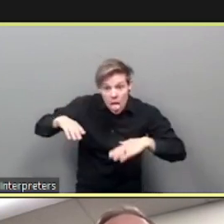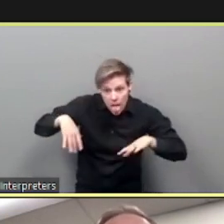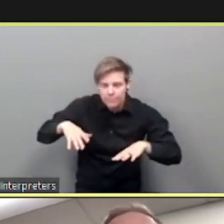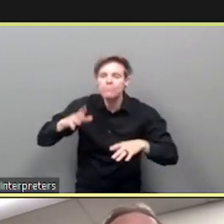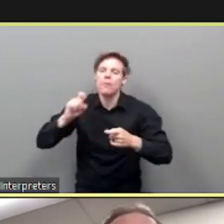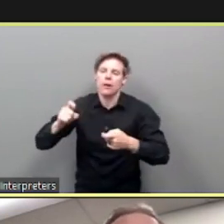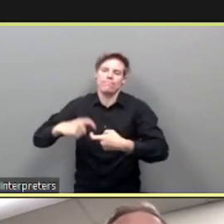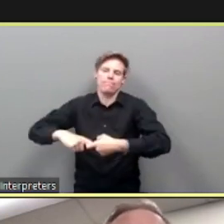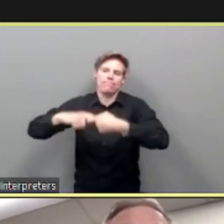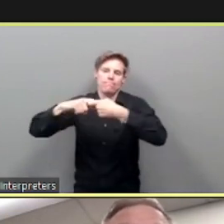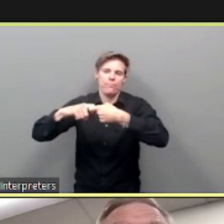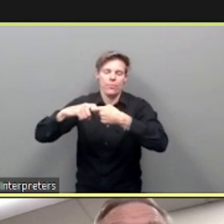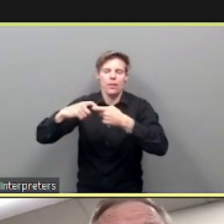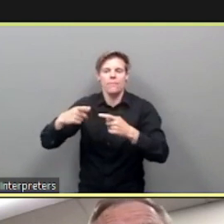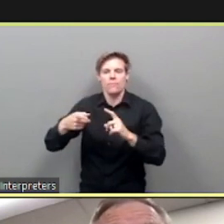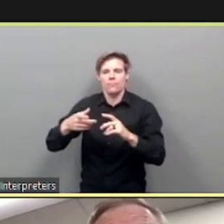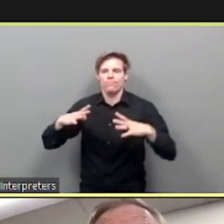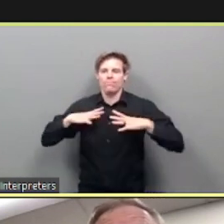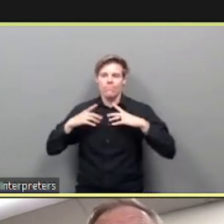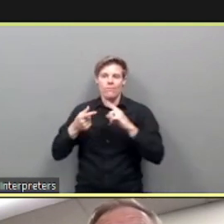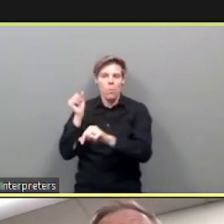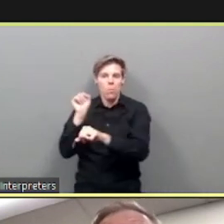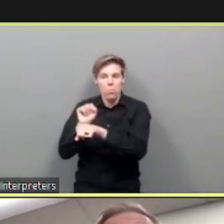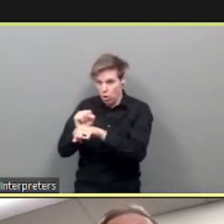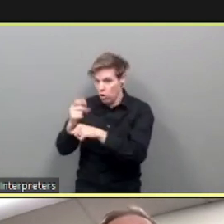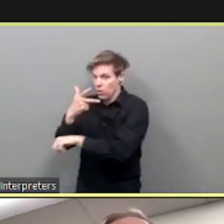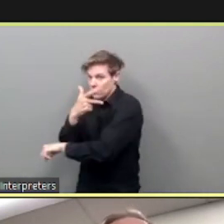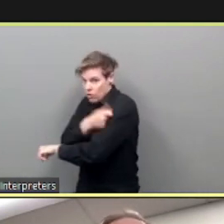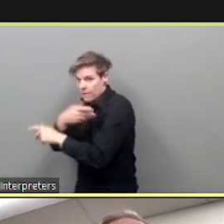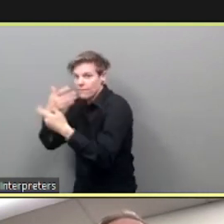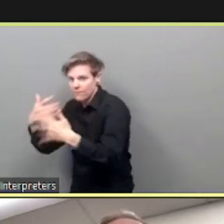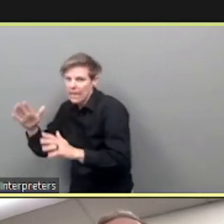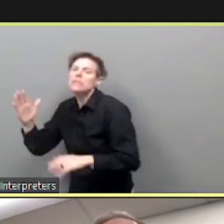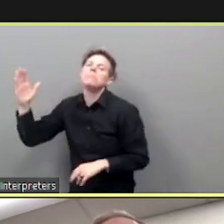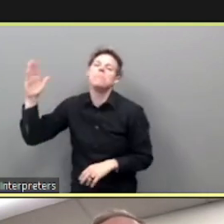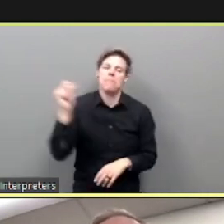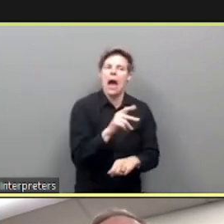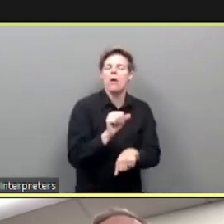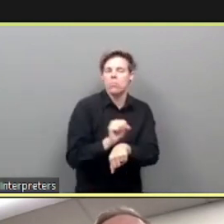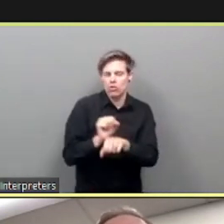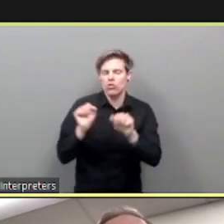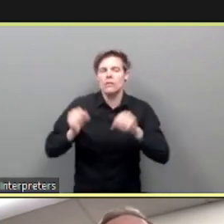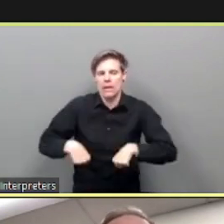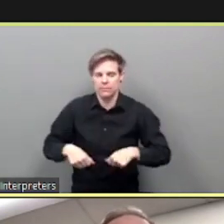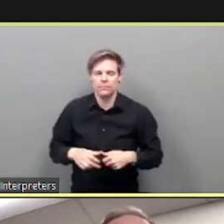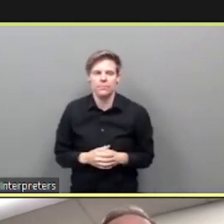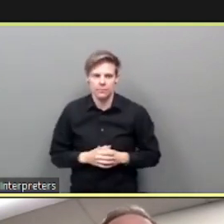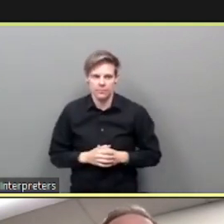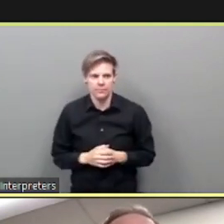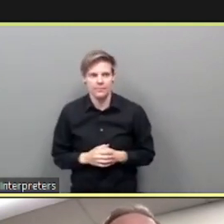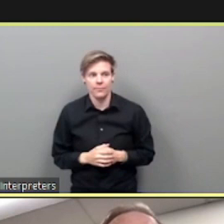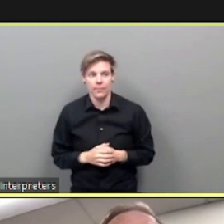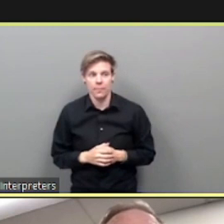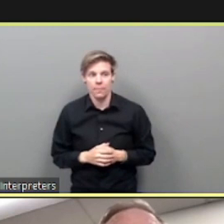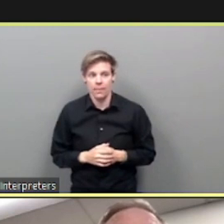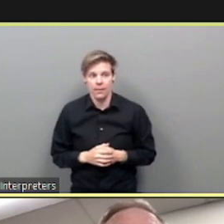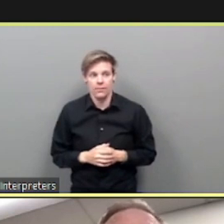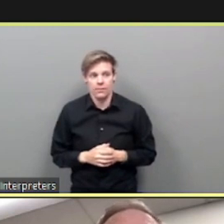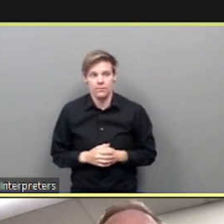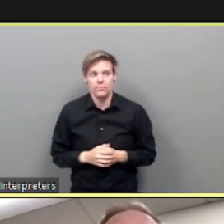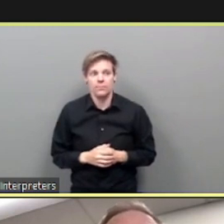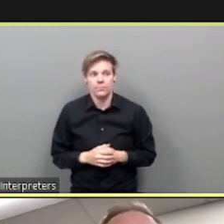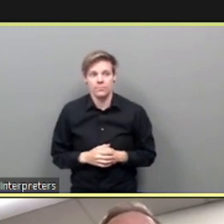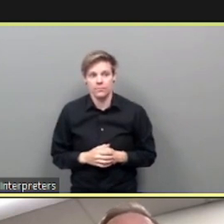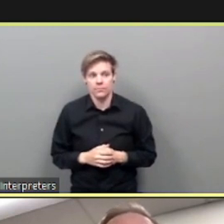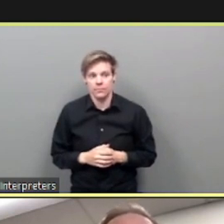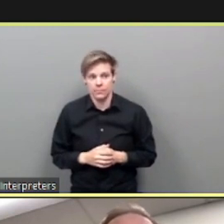Other hospitals, many that I know of, put unvaccinated employees after the initial due date